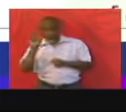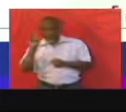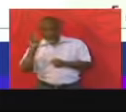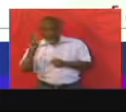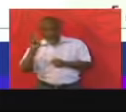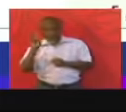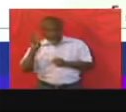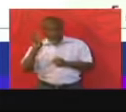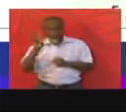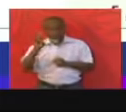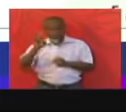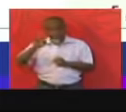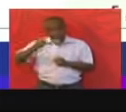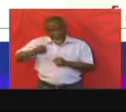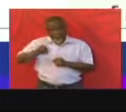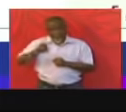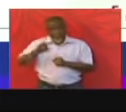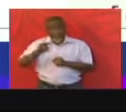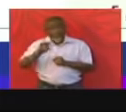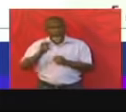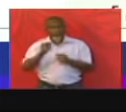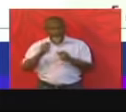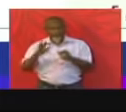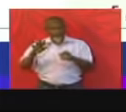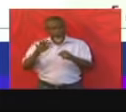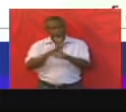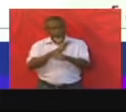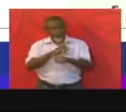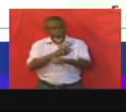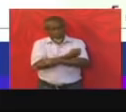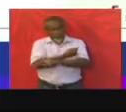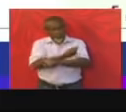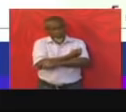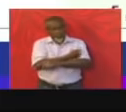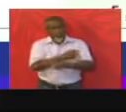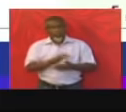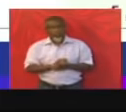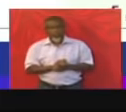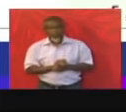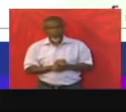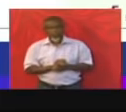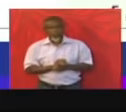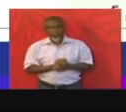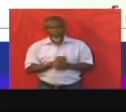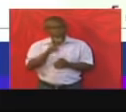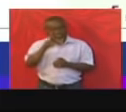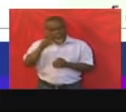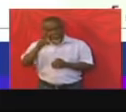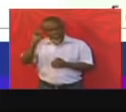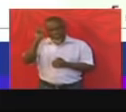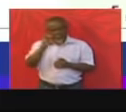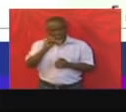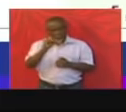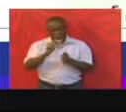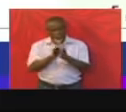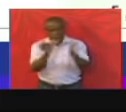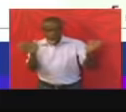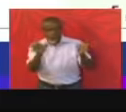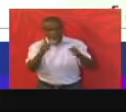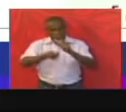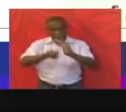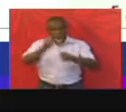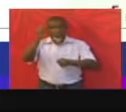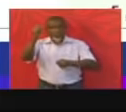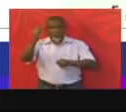367,691 persons, which is just about 26% of the total population. Moving directly into the